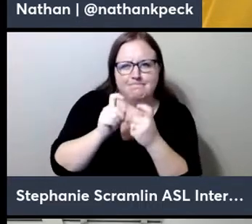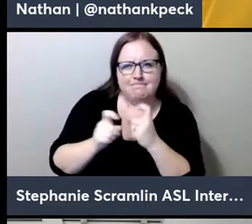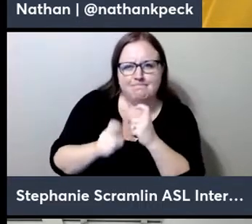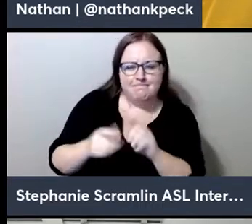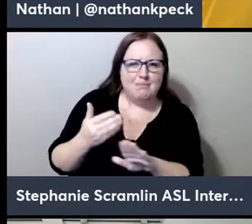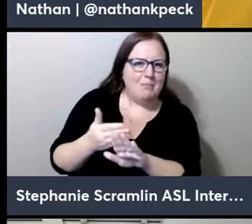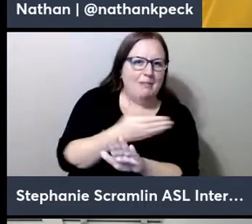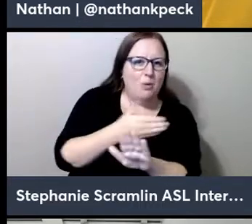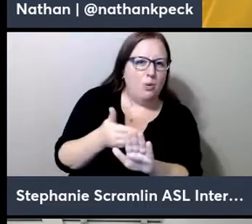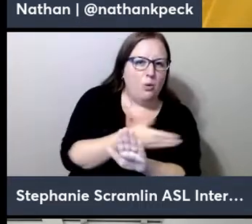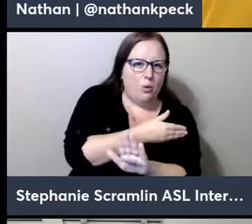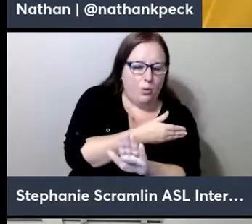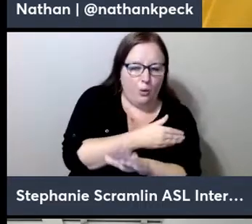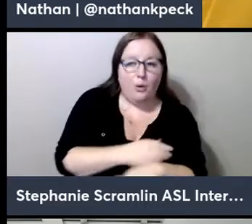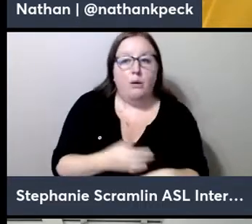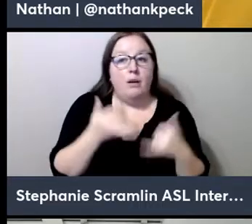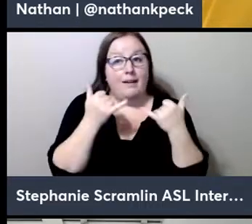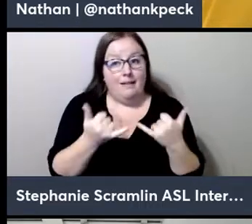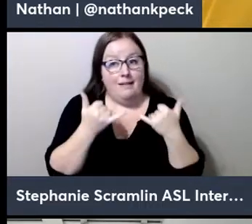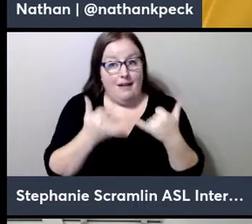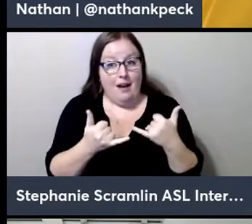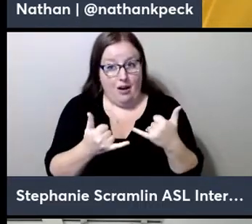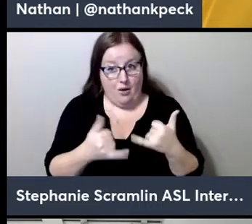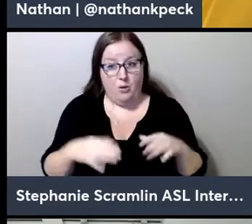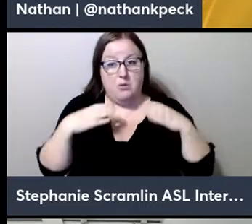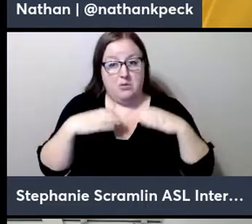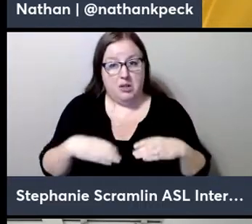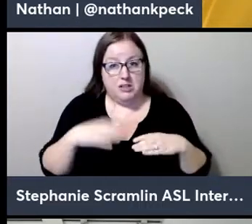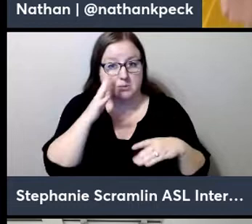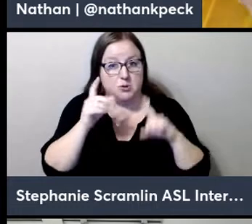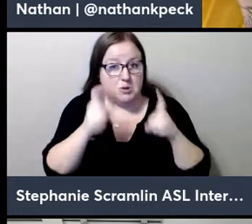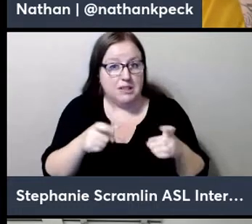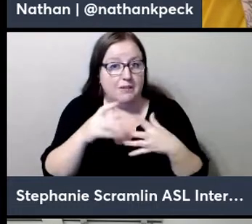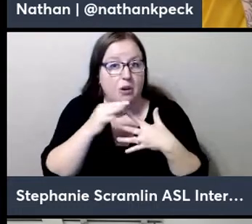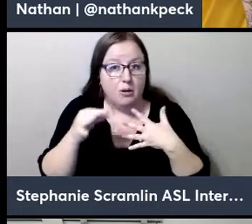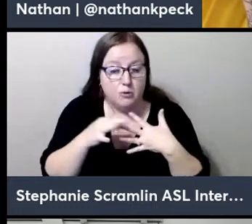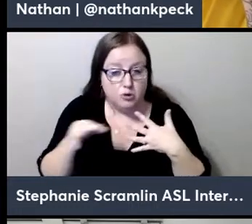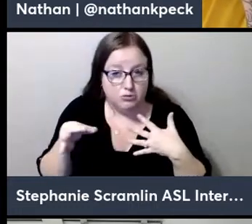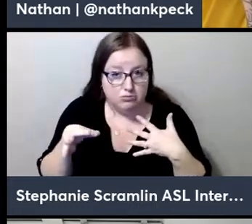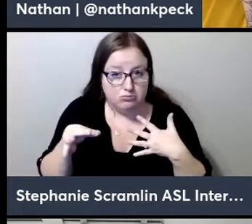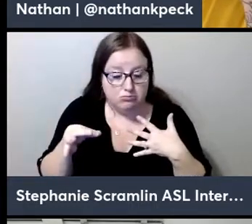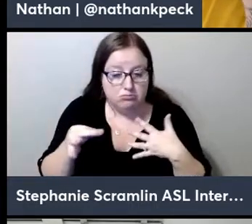background. And then I'm going to give customers a choice,